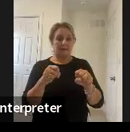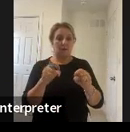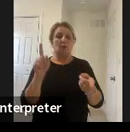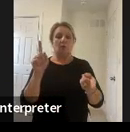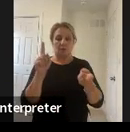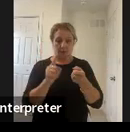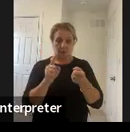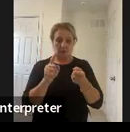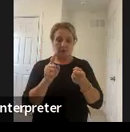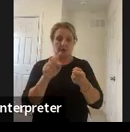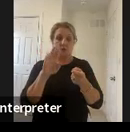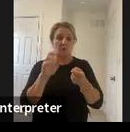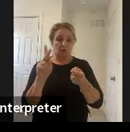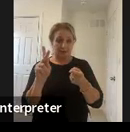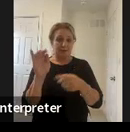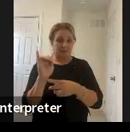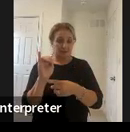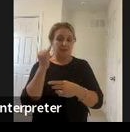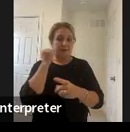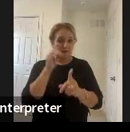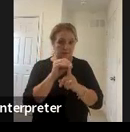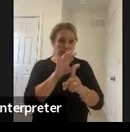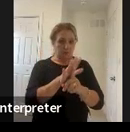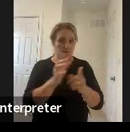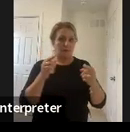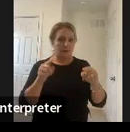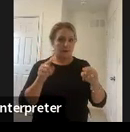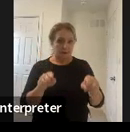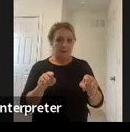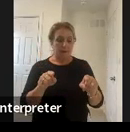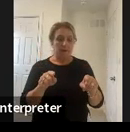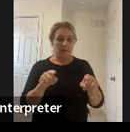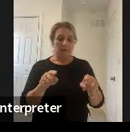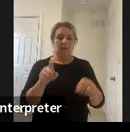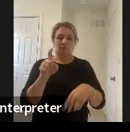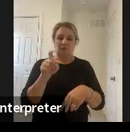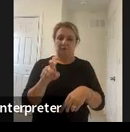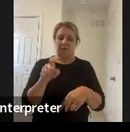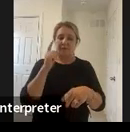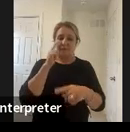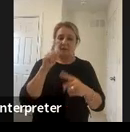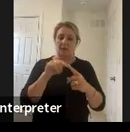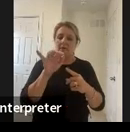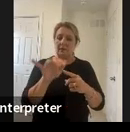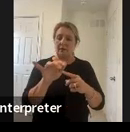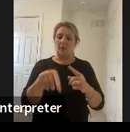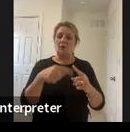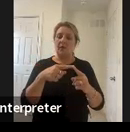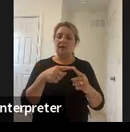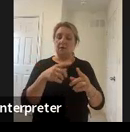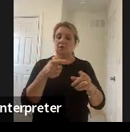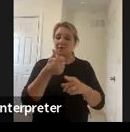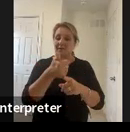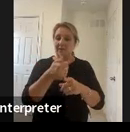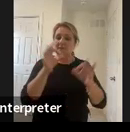reduce your risk of infection if you are exposed, and you will need to consider this when you decide the steps you will